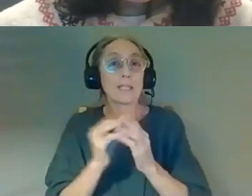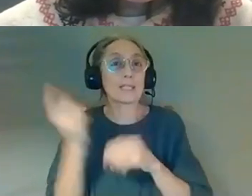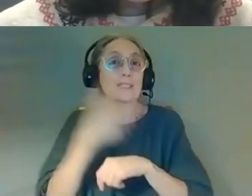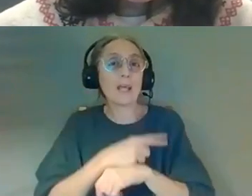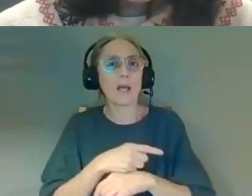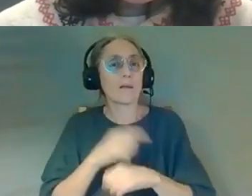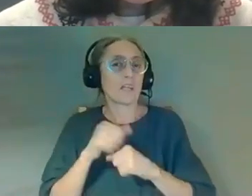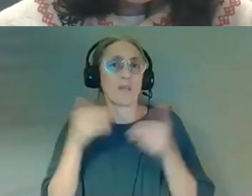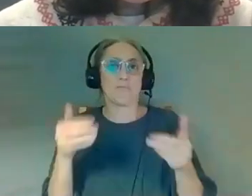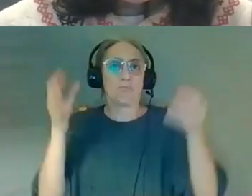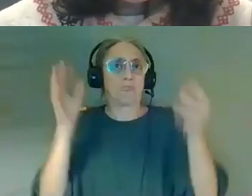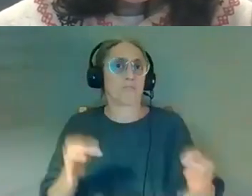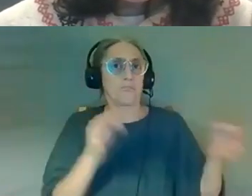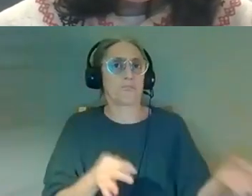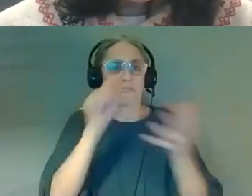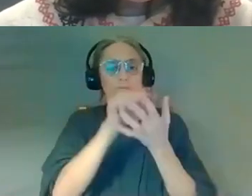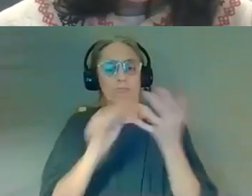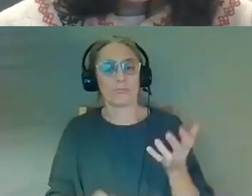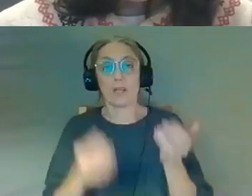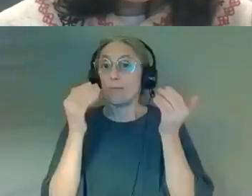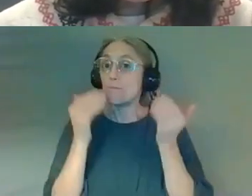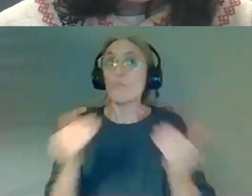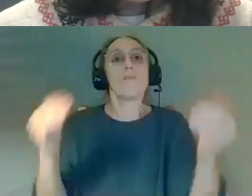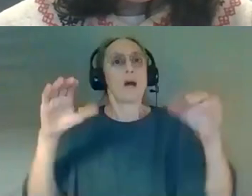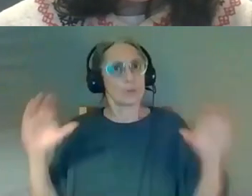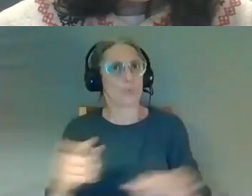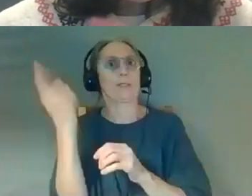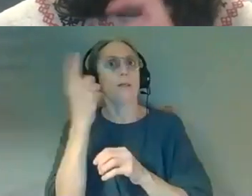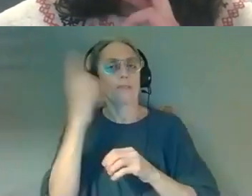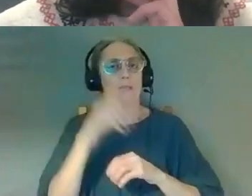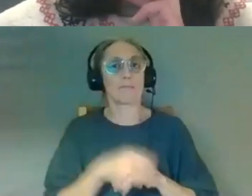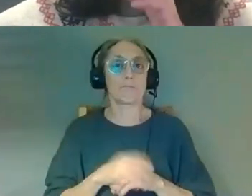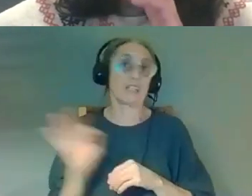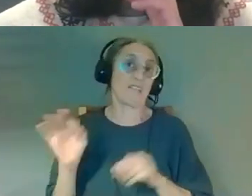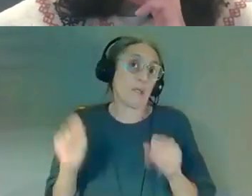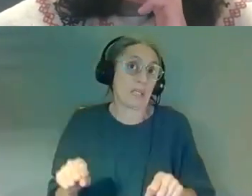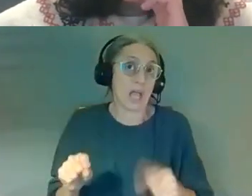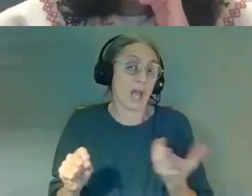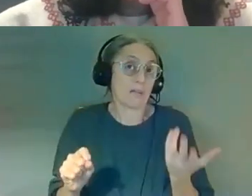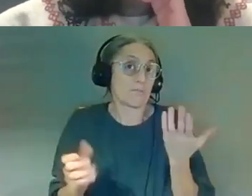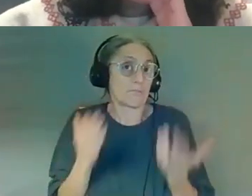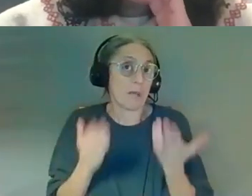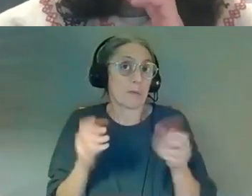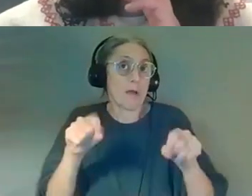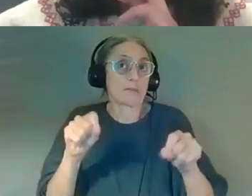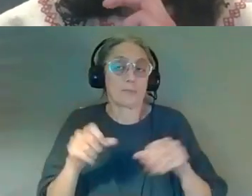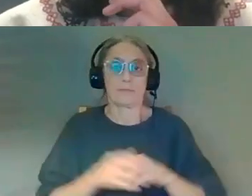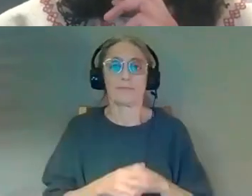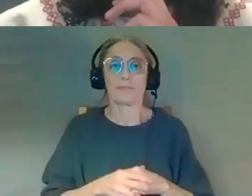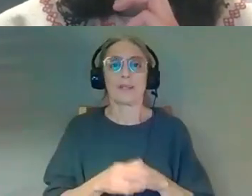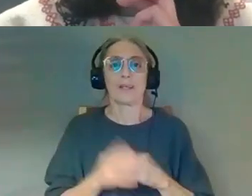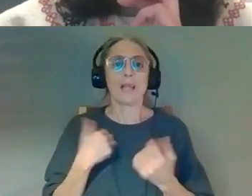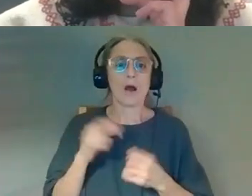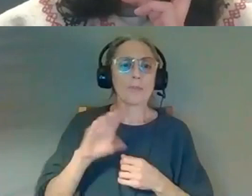to address some of these issues, if that's possible. You know, I was looking at the chat box, and I